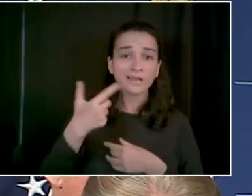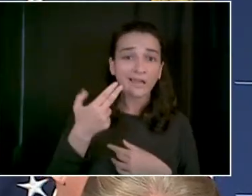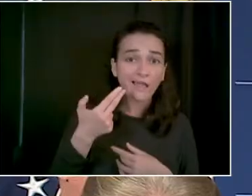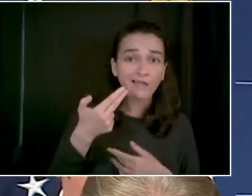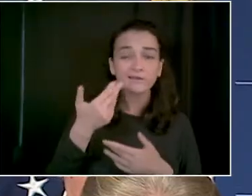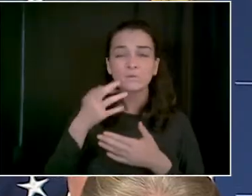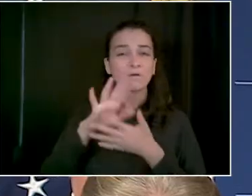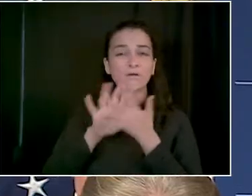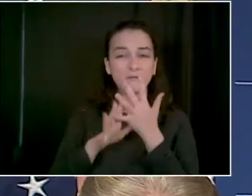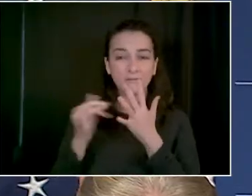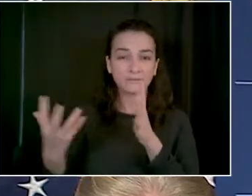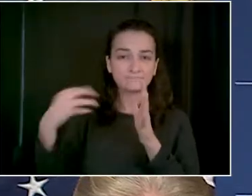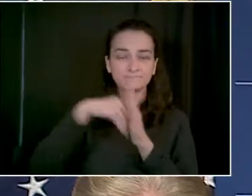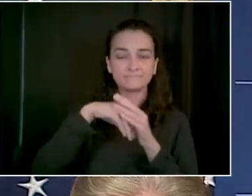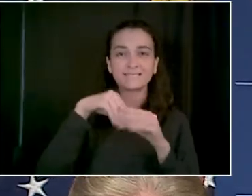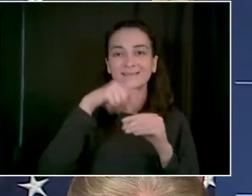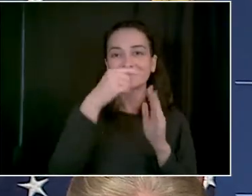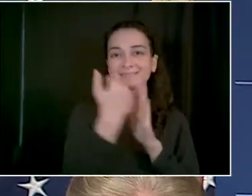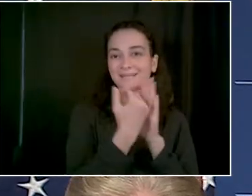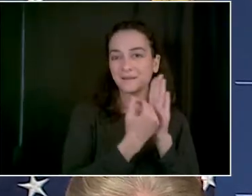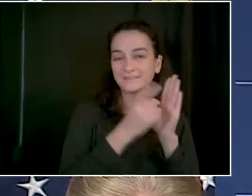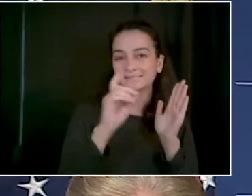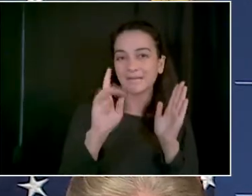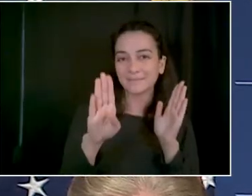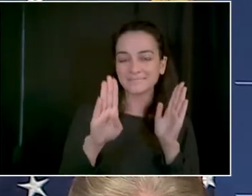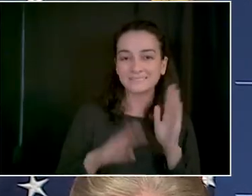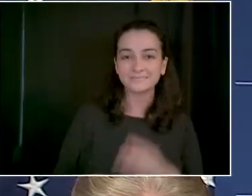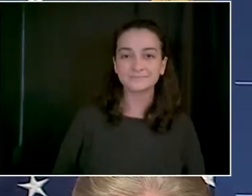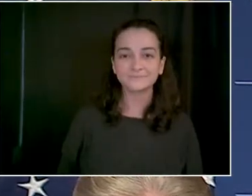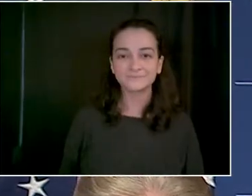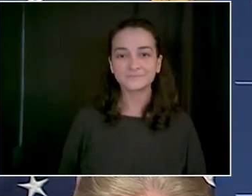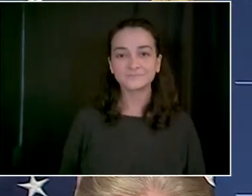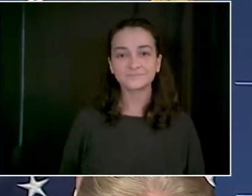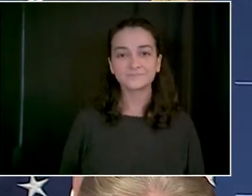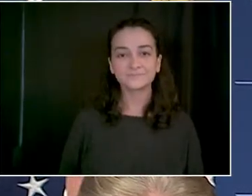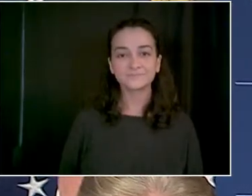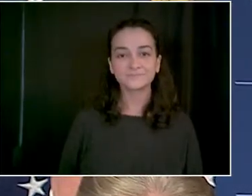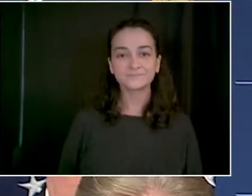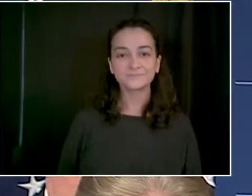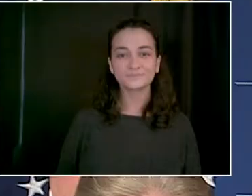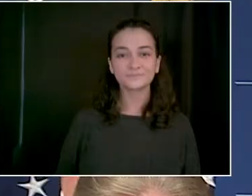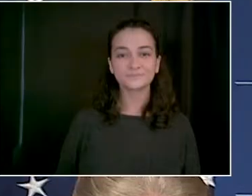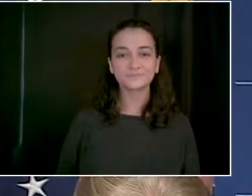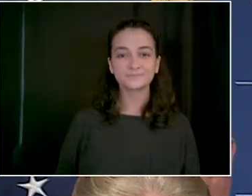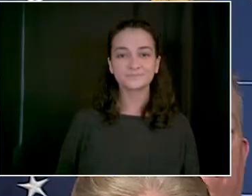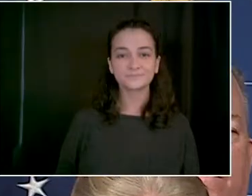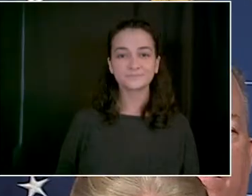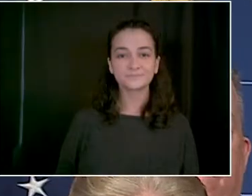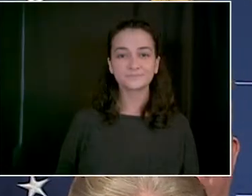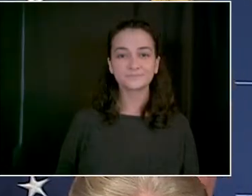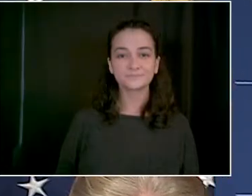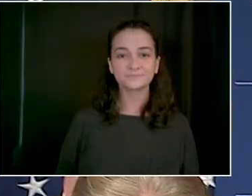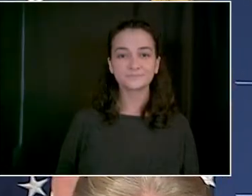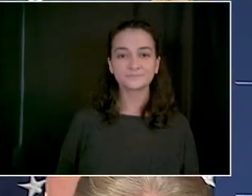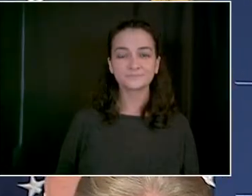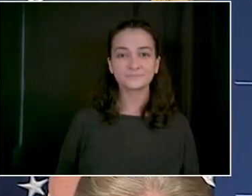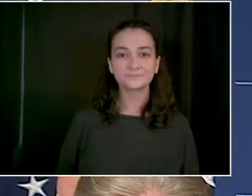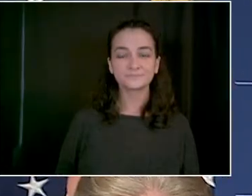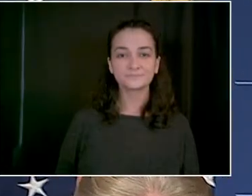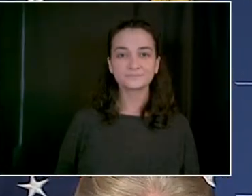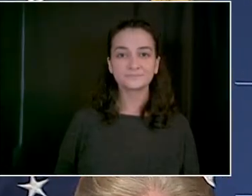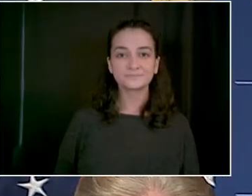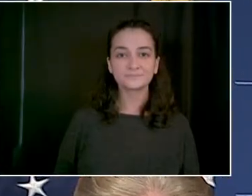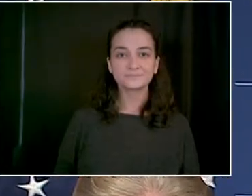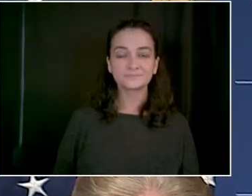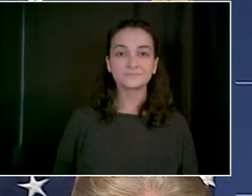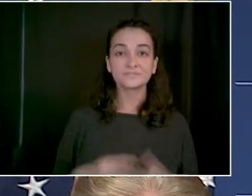are important tools. And the fight we're doing now for discovery. Some of the dismissals have nothing to do with the right